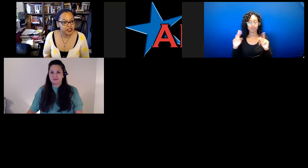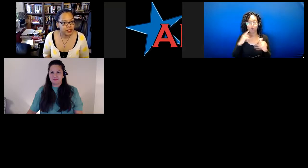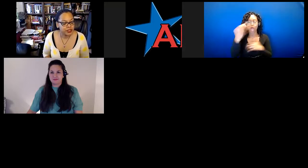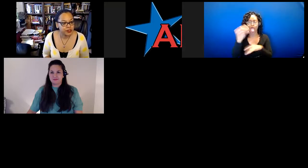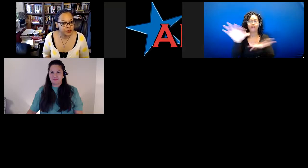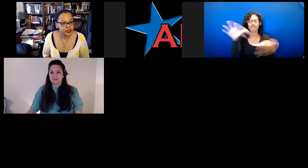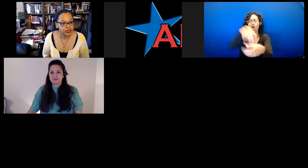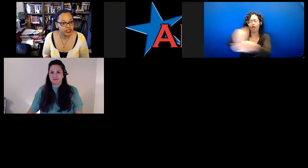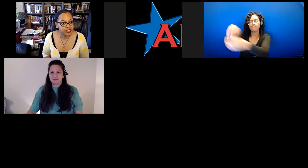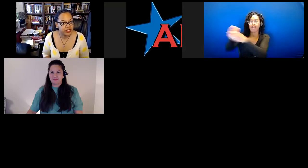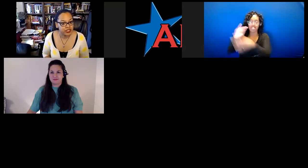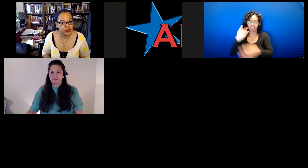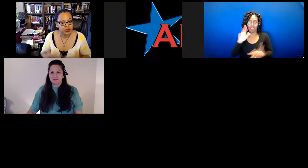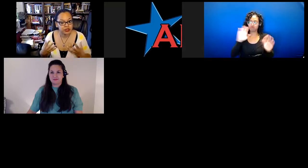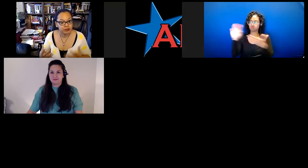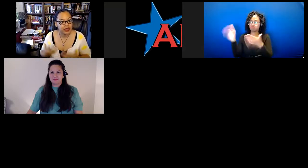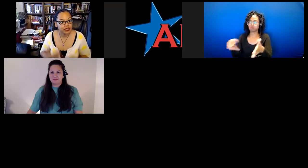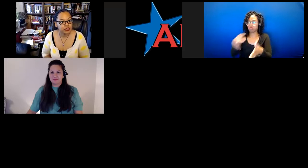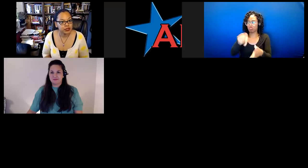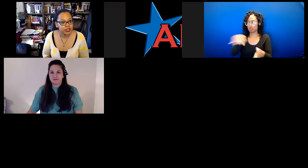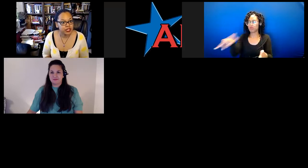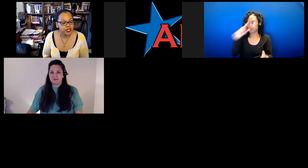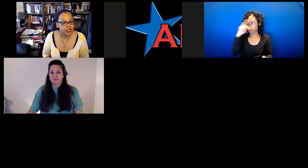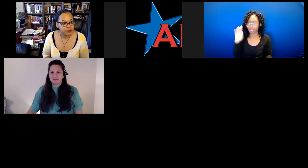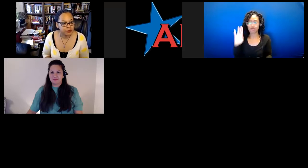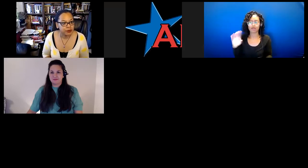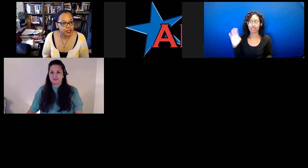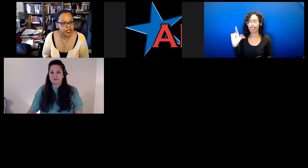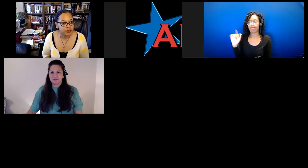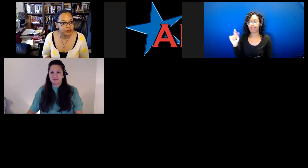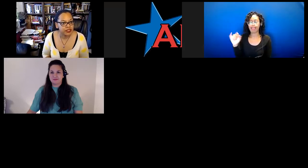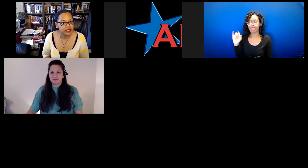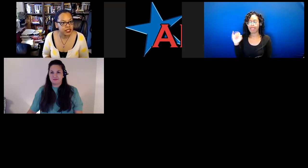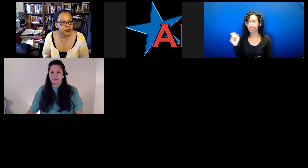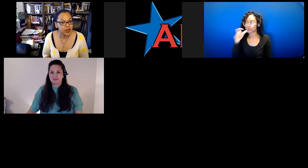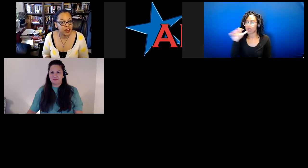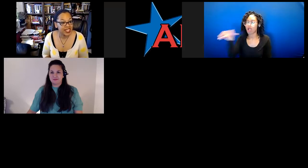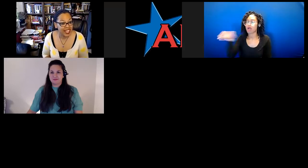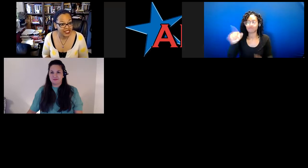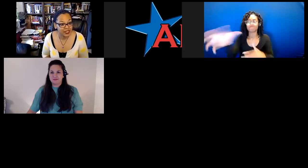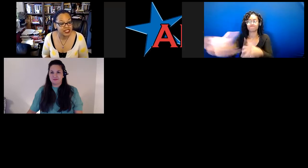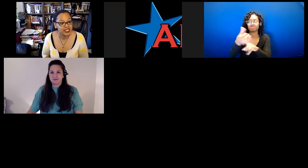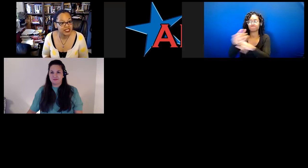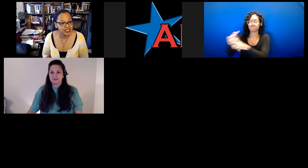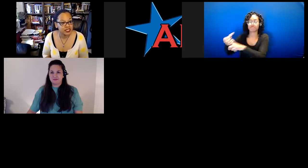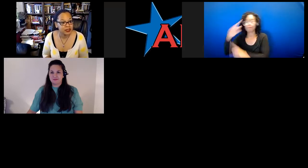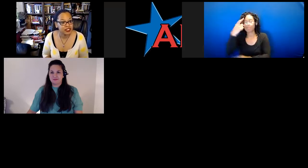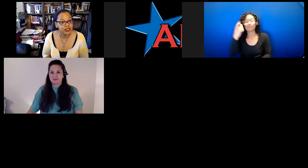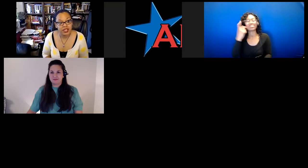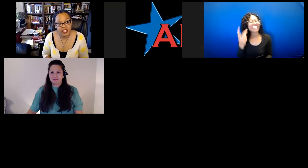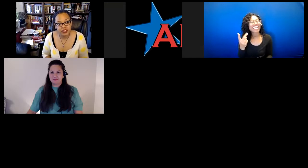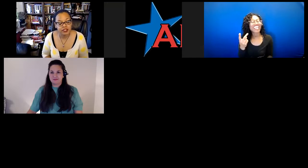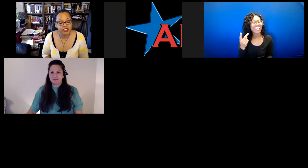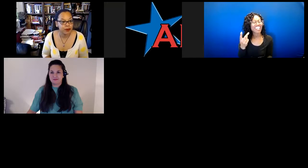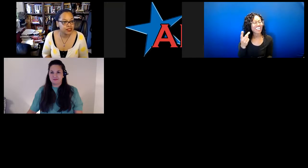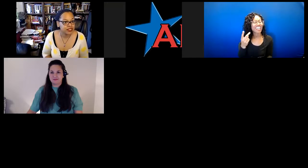that's where you're going to focus your attention. So it goes back to we have to really see how the actors in these systems and the